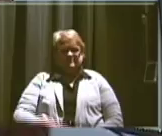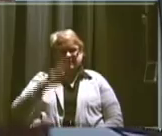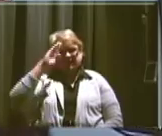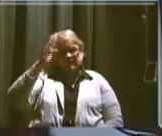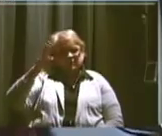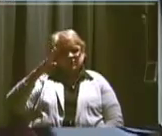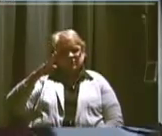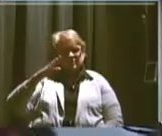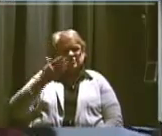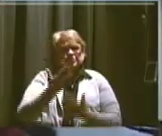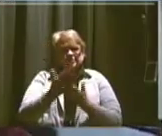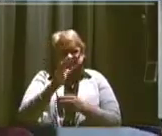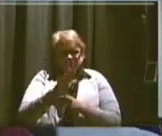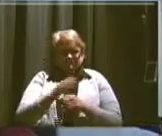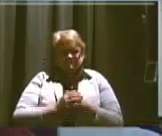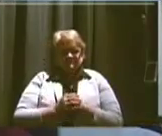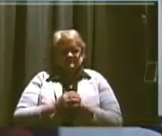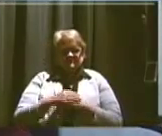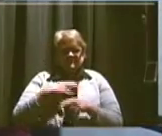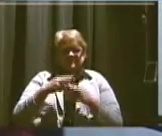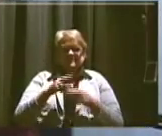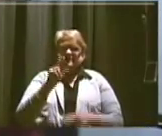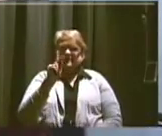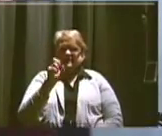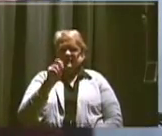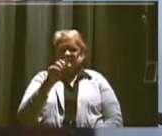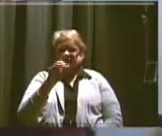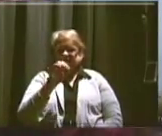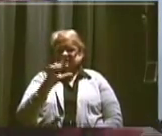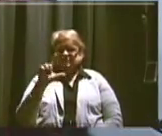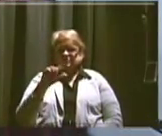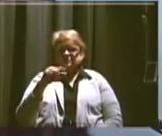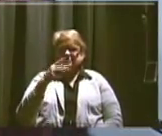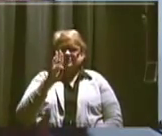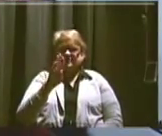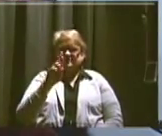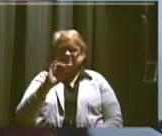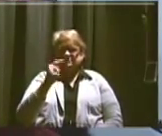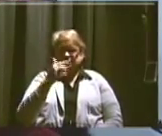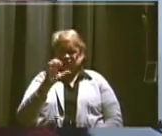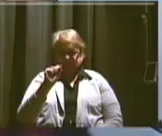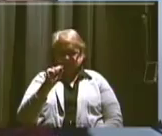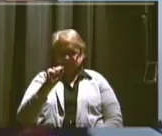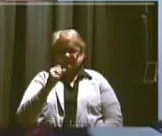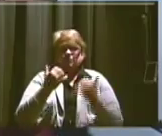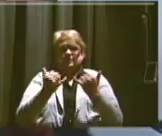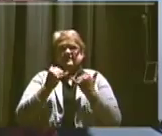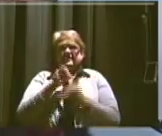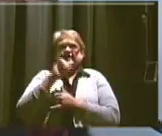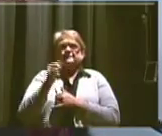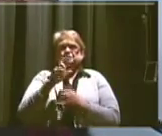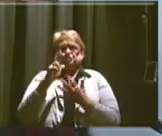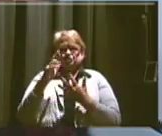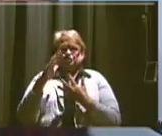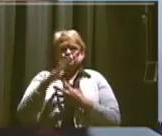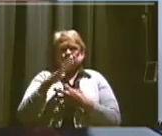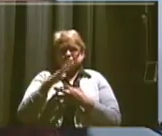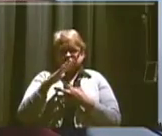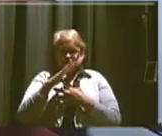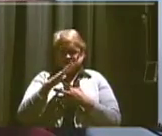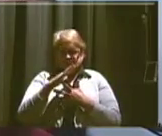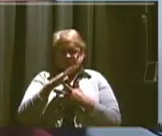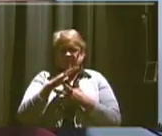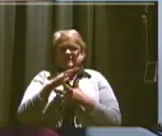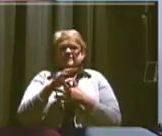Hello, good evening. My name is Kendall Briggs. I'm currently a junior, and I am currently in the computer